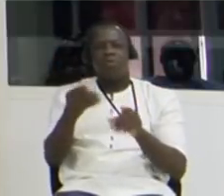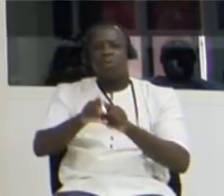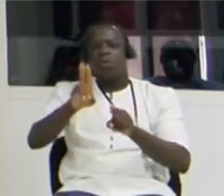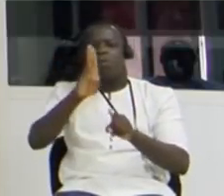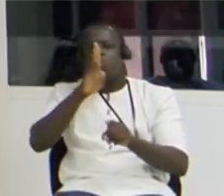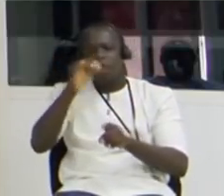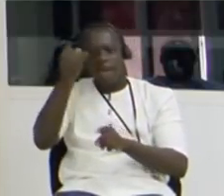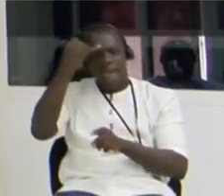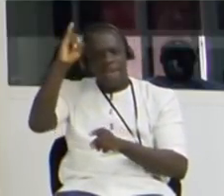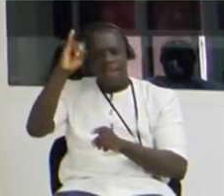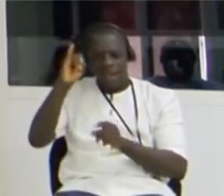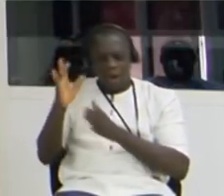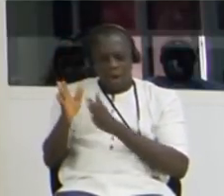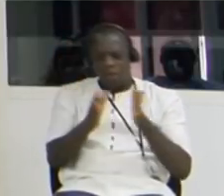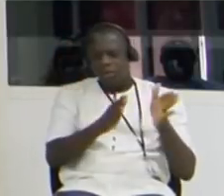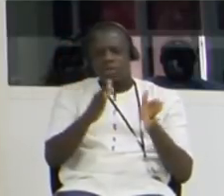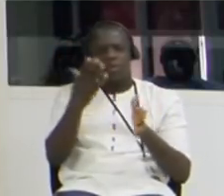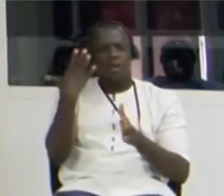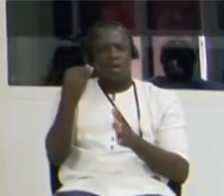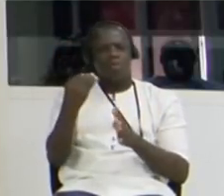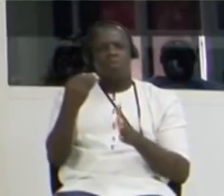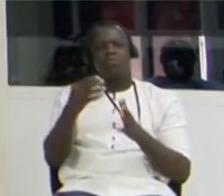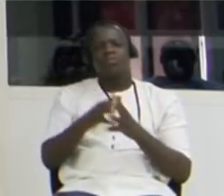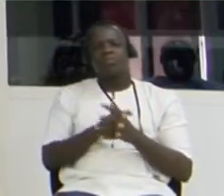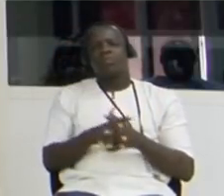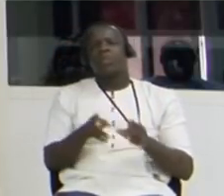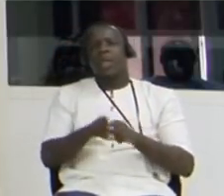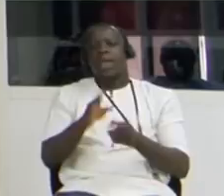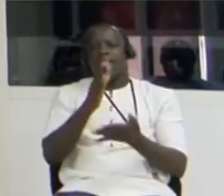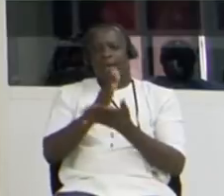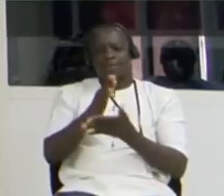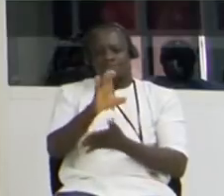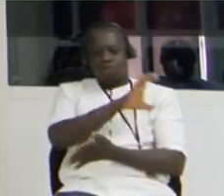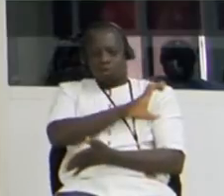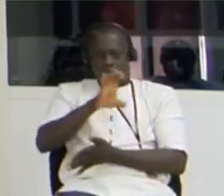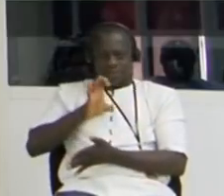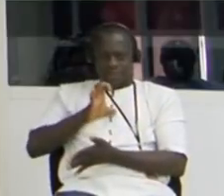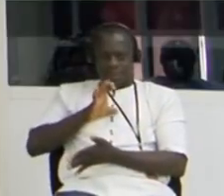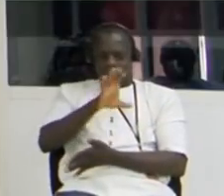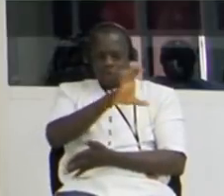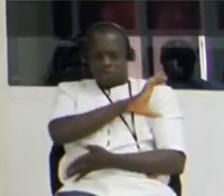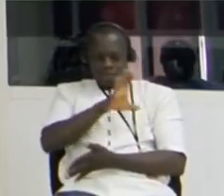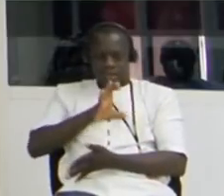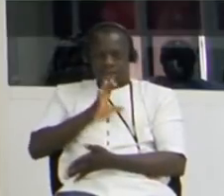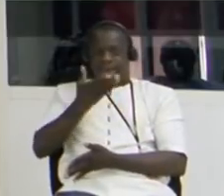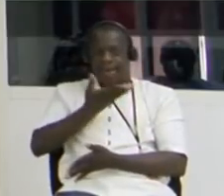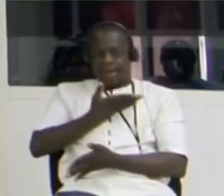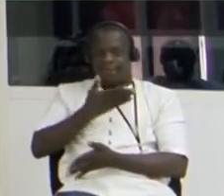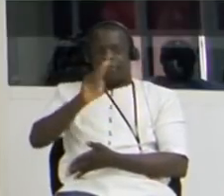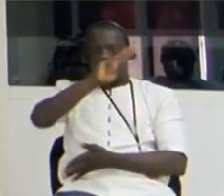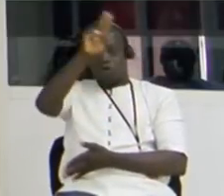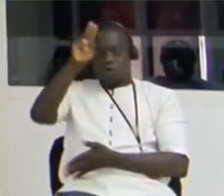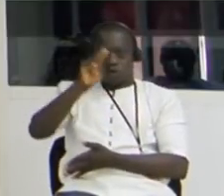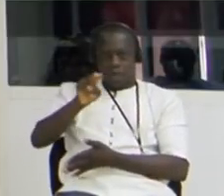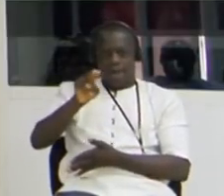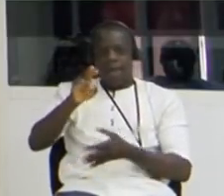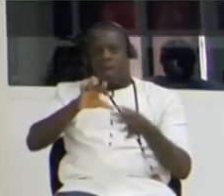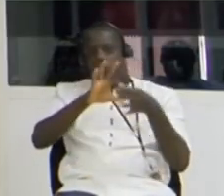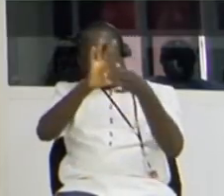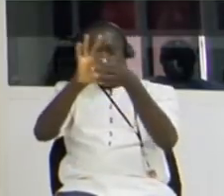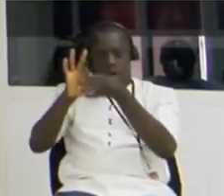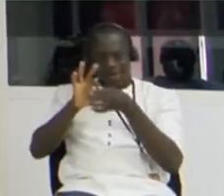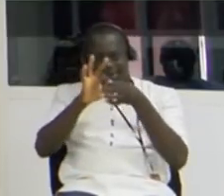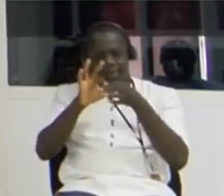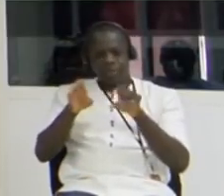was. Okay, a steering committee was set up. That is National Organizing Committee. It was called the National